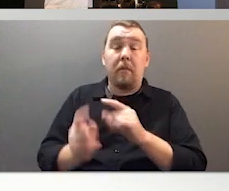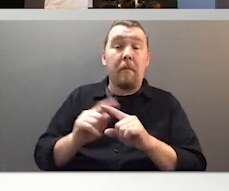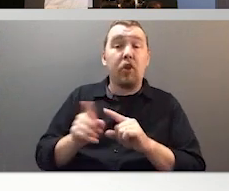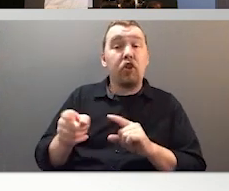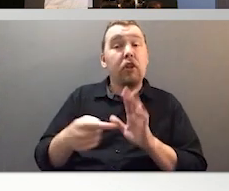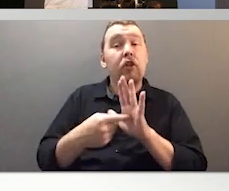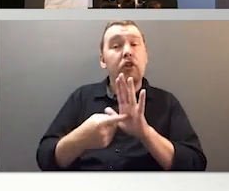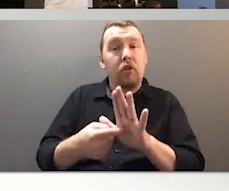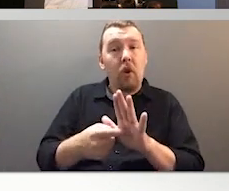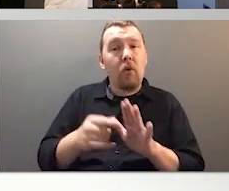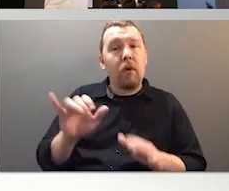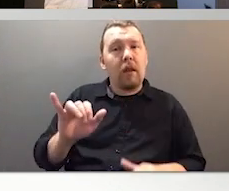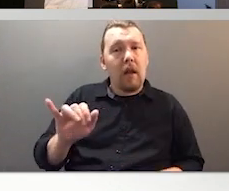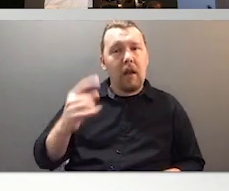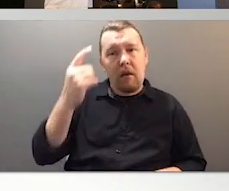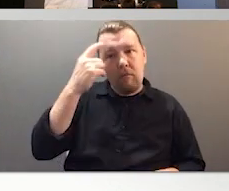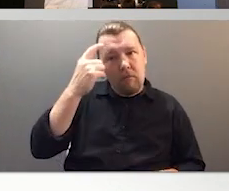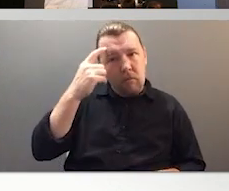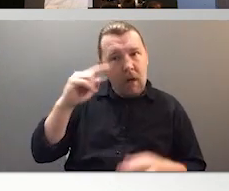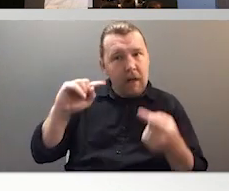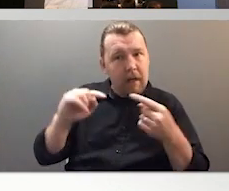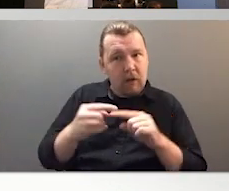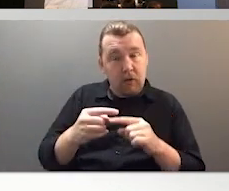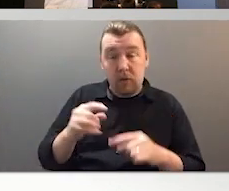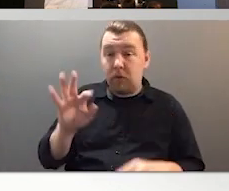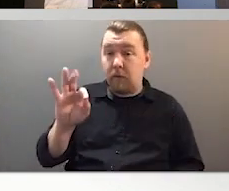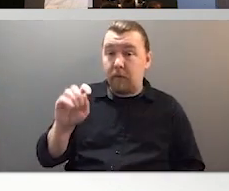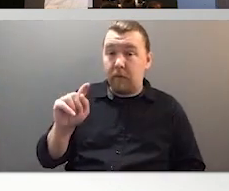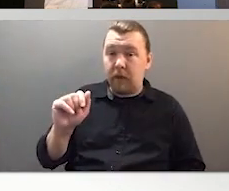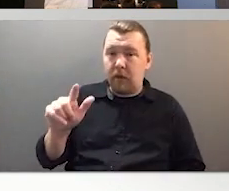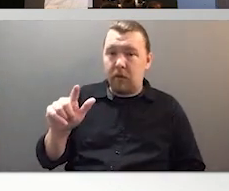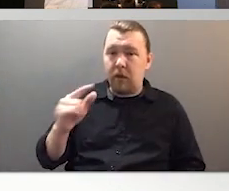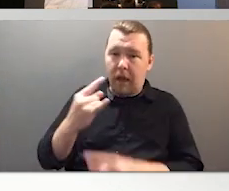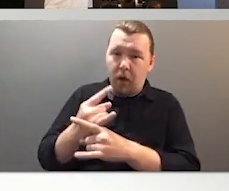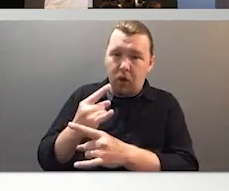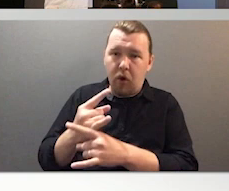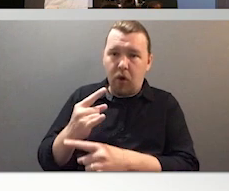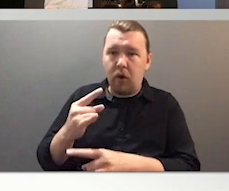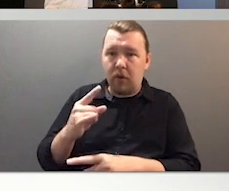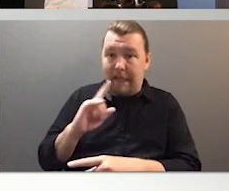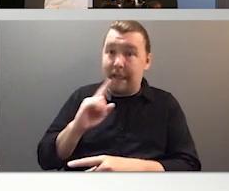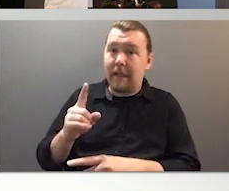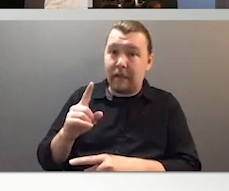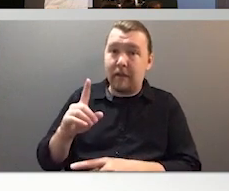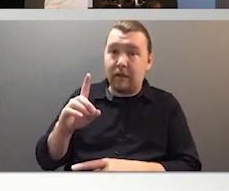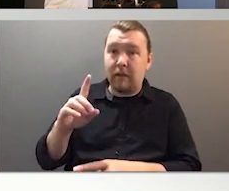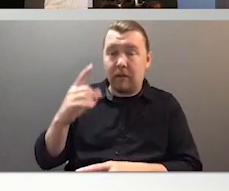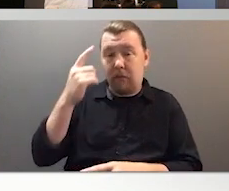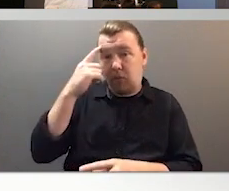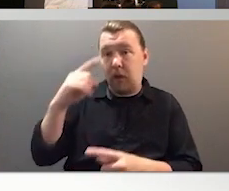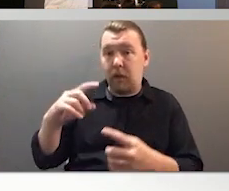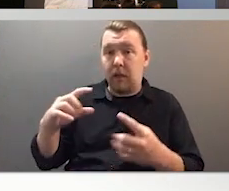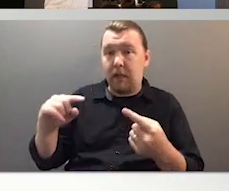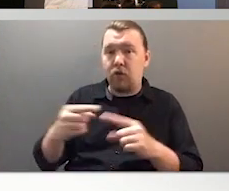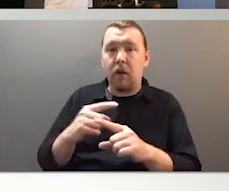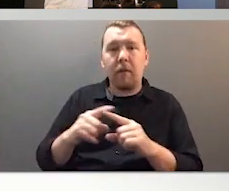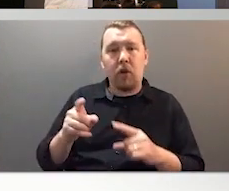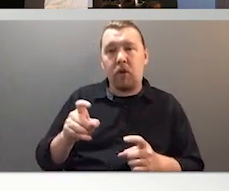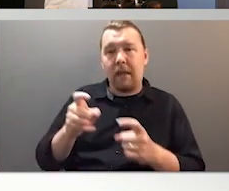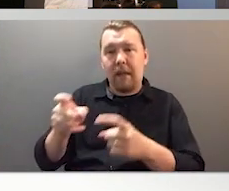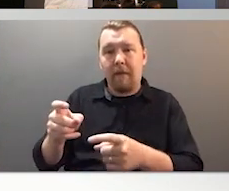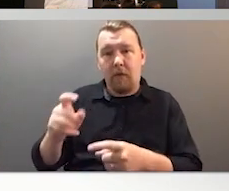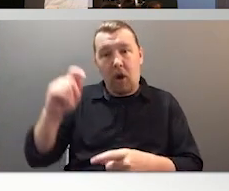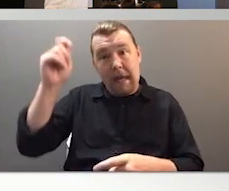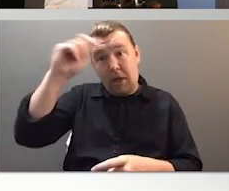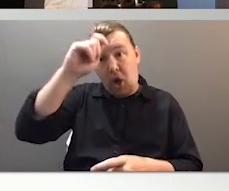had a brain injury, which fetal alcohol kind of is. And you'd hand her a comb, and she could tell you it was a comb, and she could tell